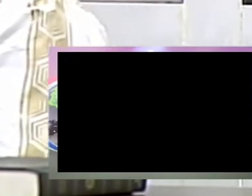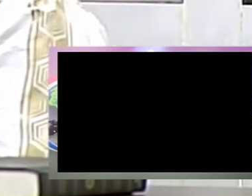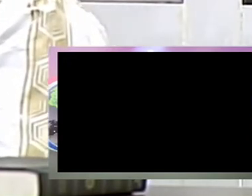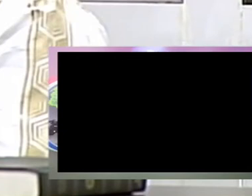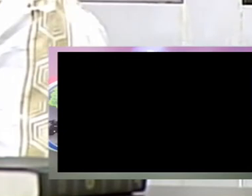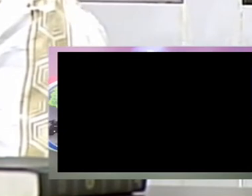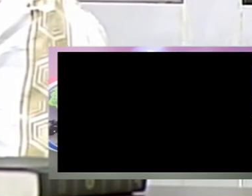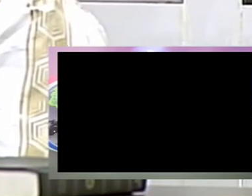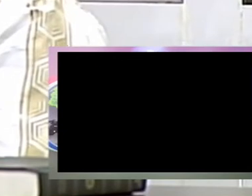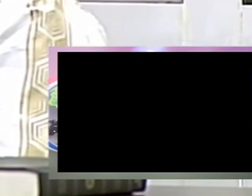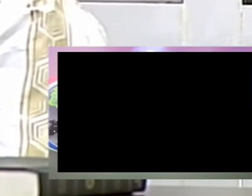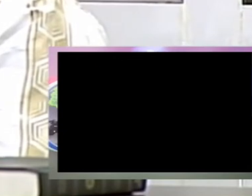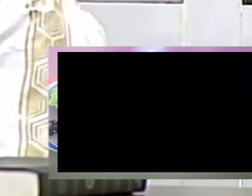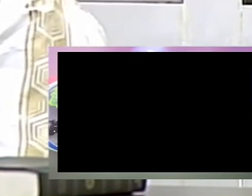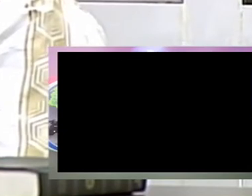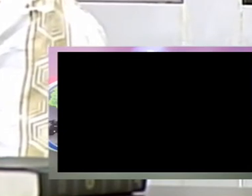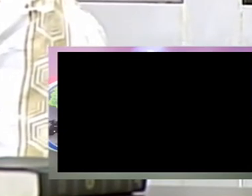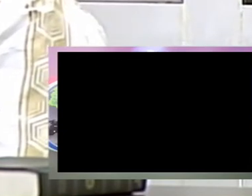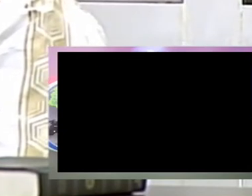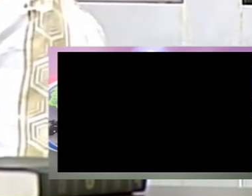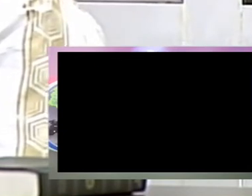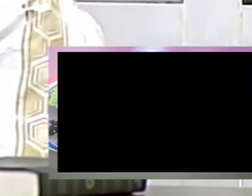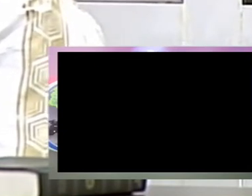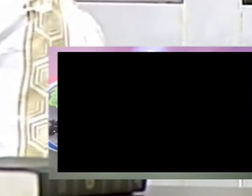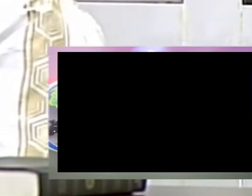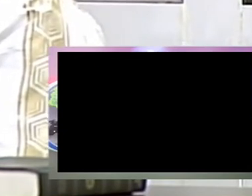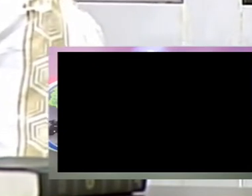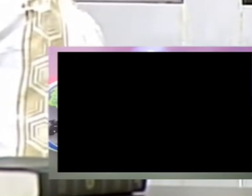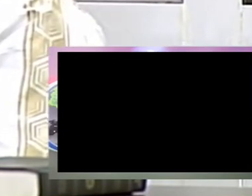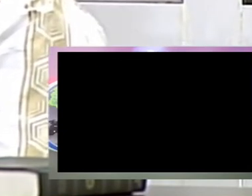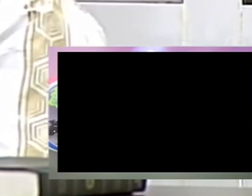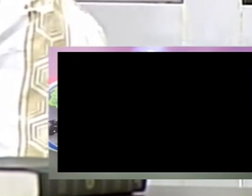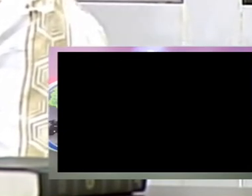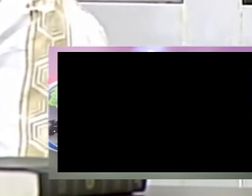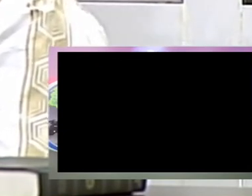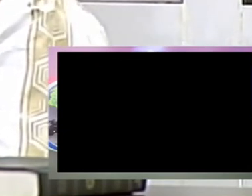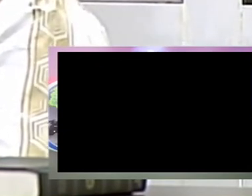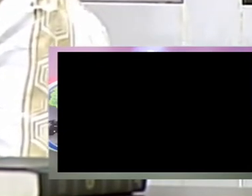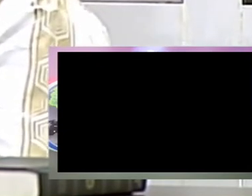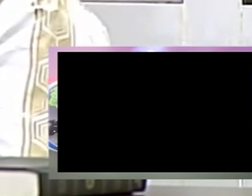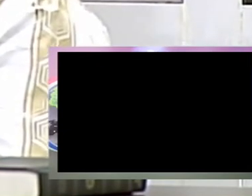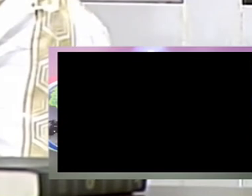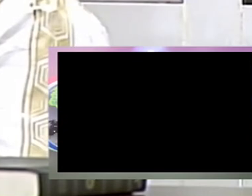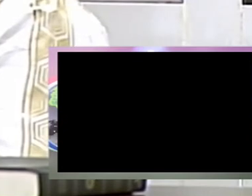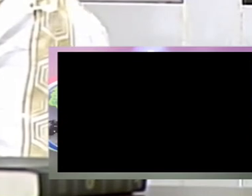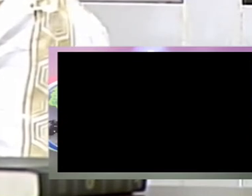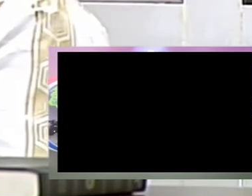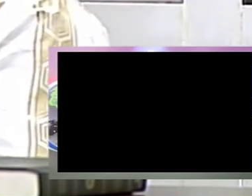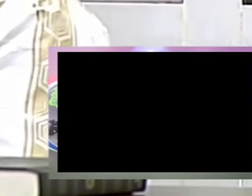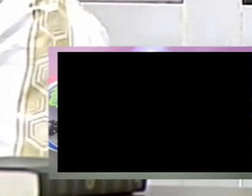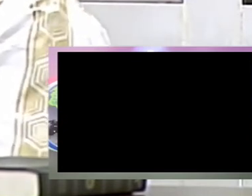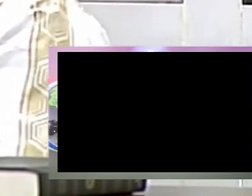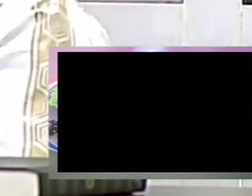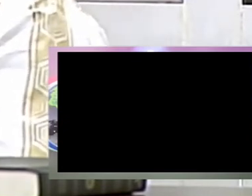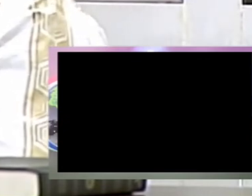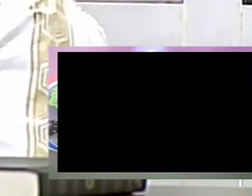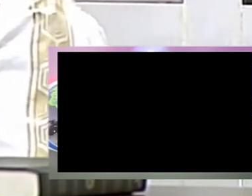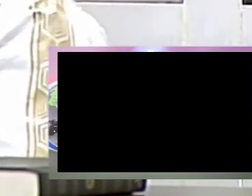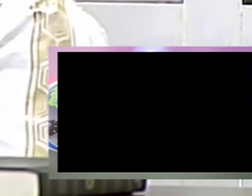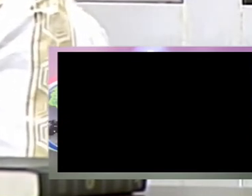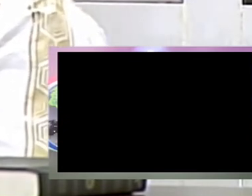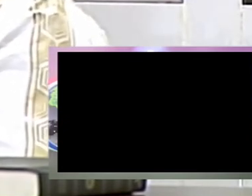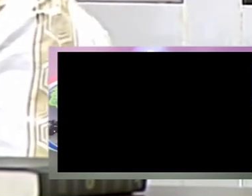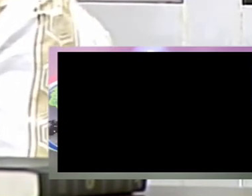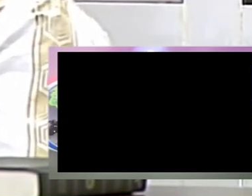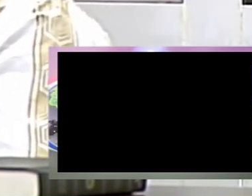Medical Hospital ba. And the third one was the medical training for military officers, which we did